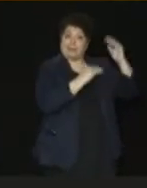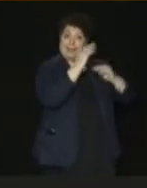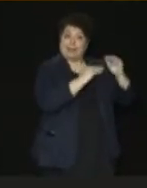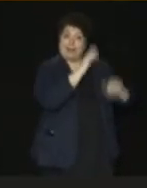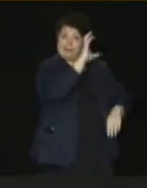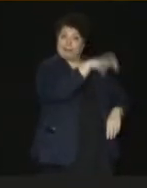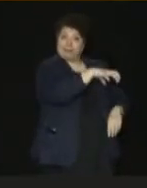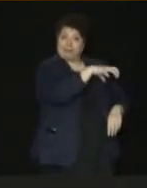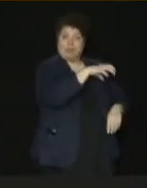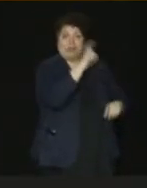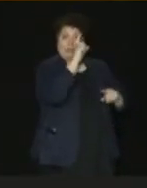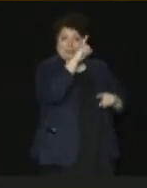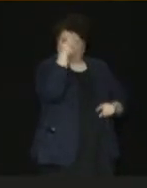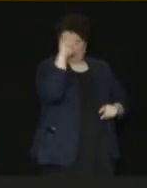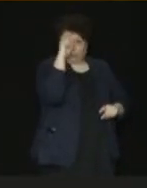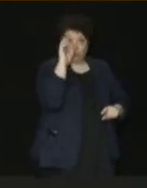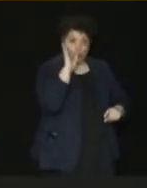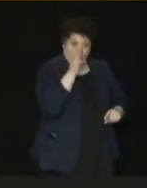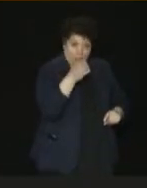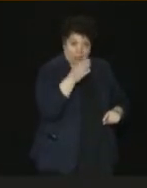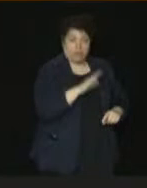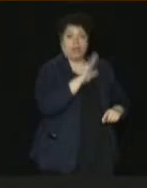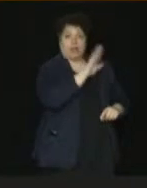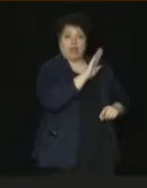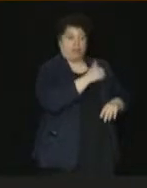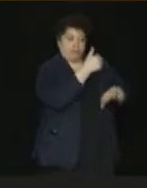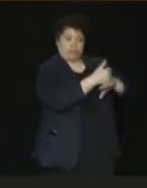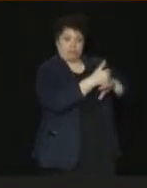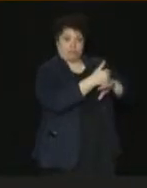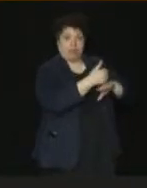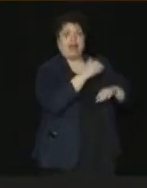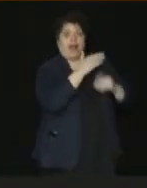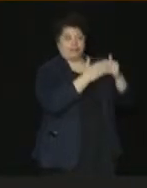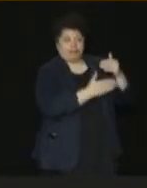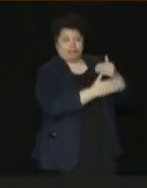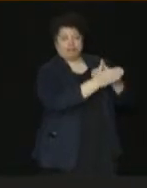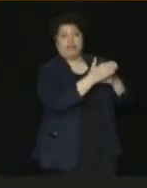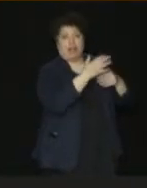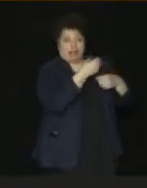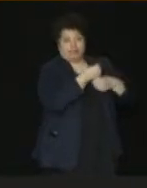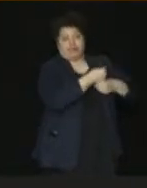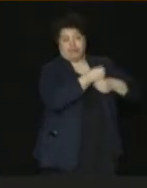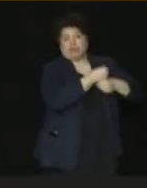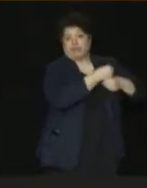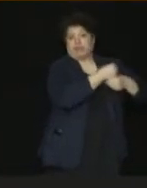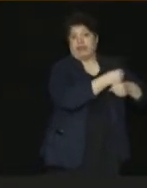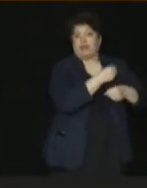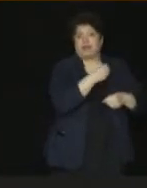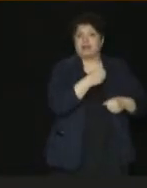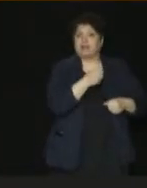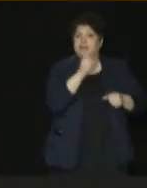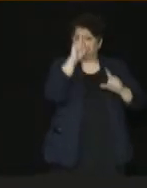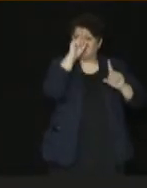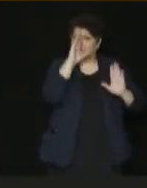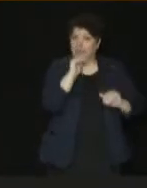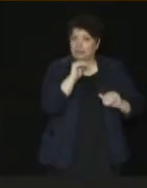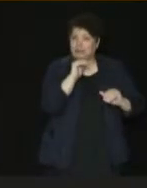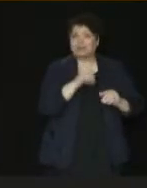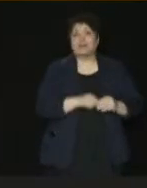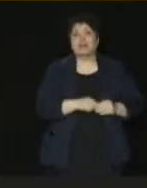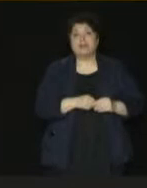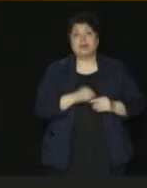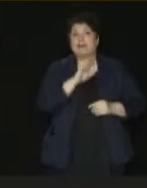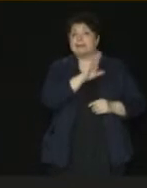once certification is made, we should then be able to start producing the vaccines here in Canada reasonably quickly after that. But for